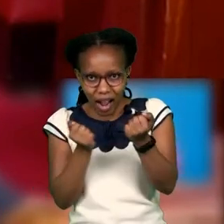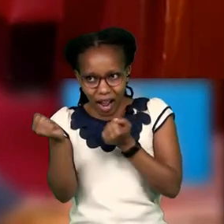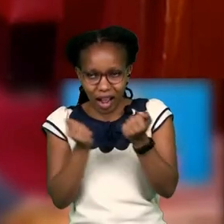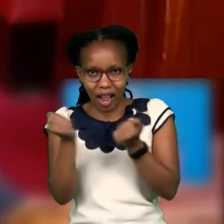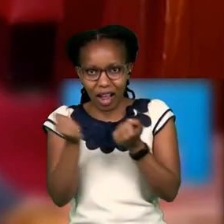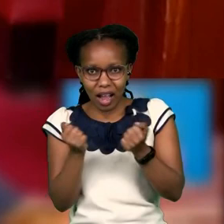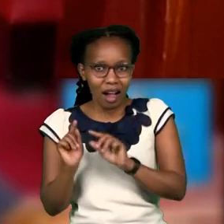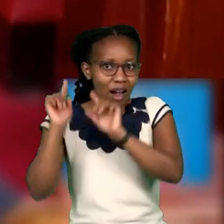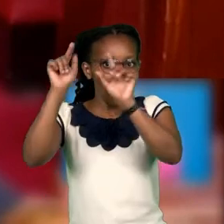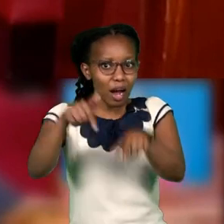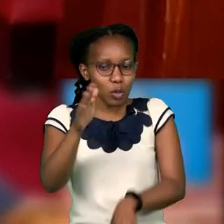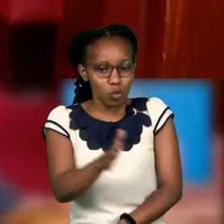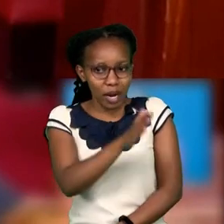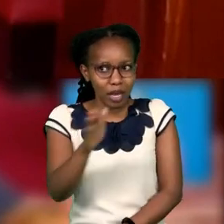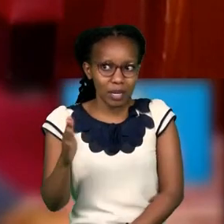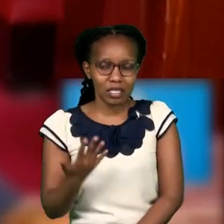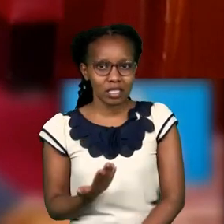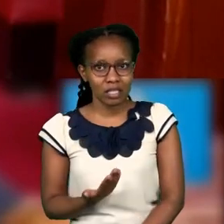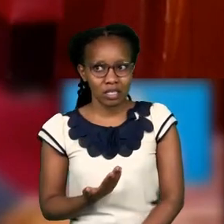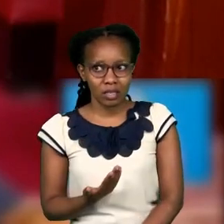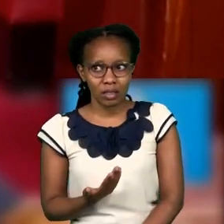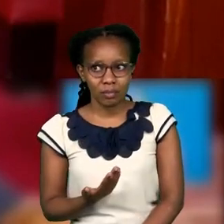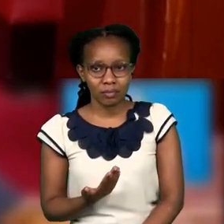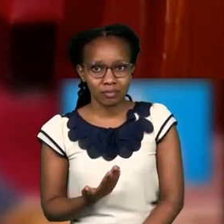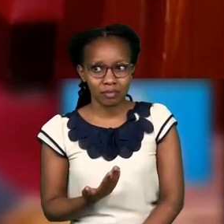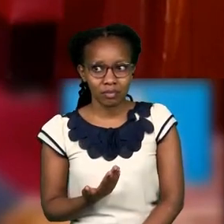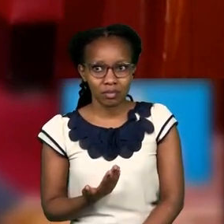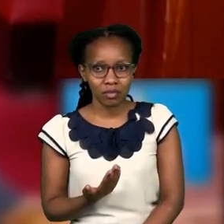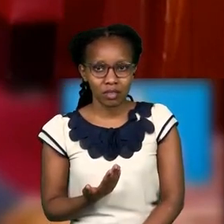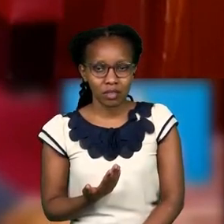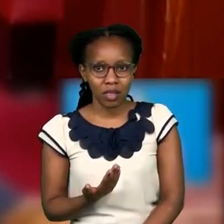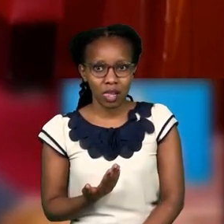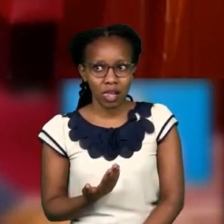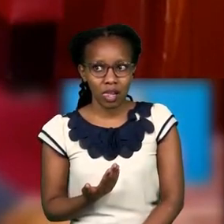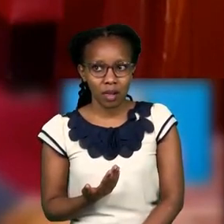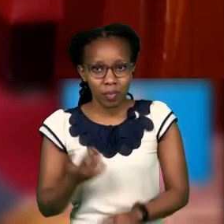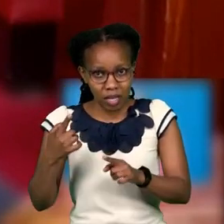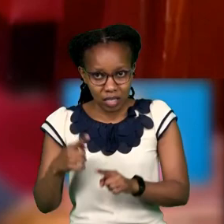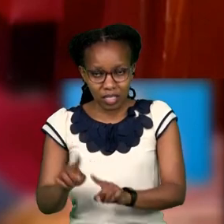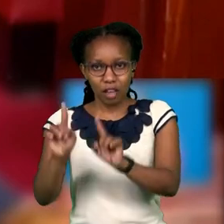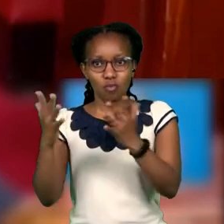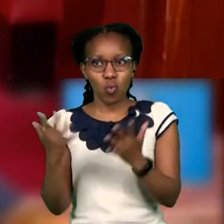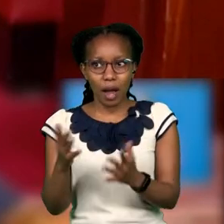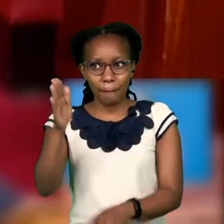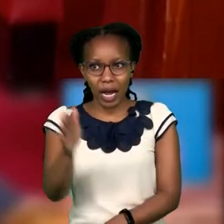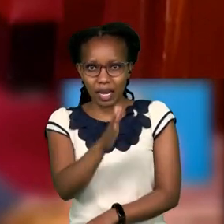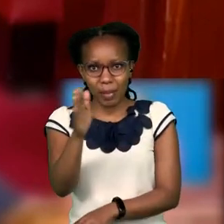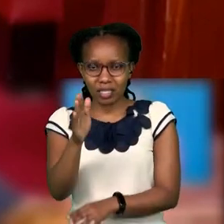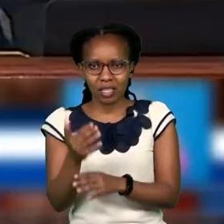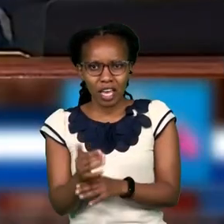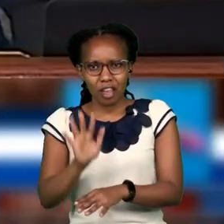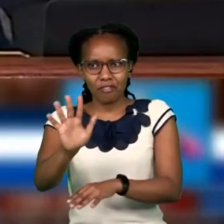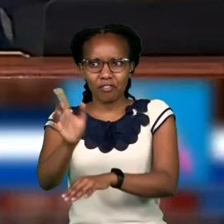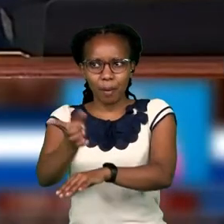here. And to buttress that, he was within the chamber in less than